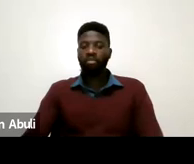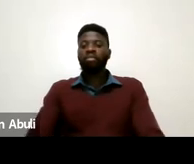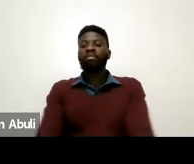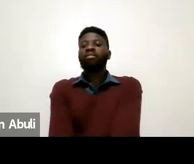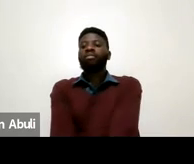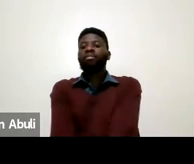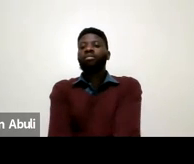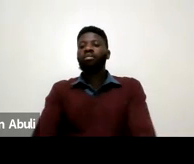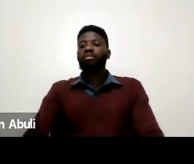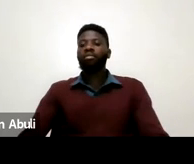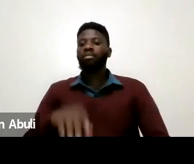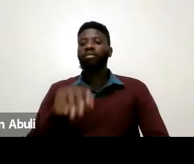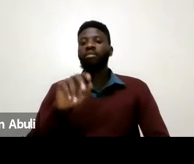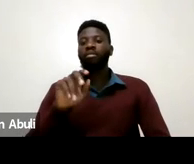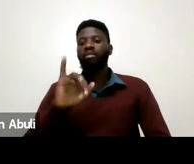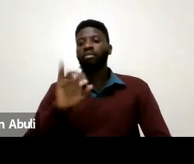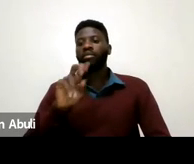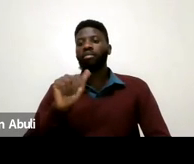Njagi Joan Mukami, please go ahead.